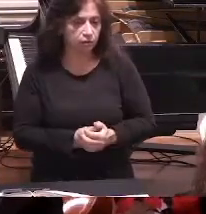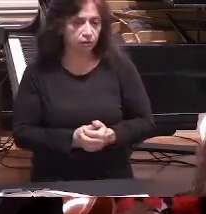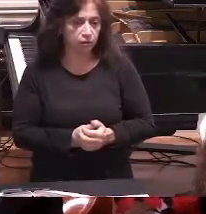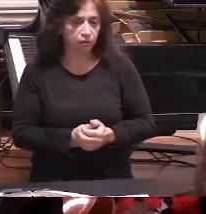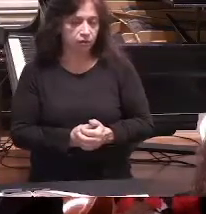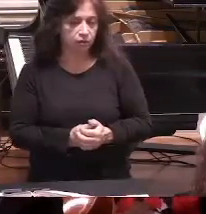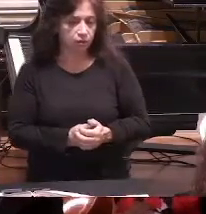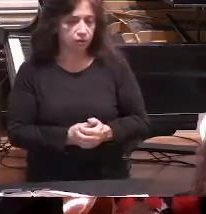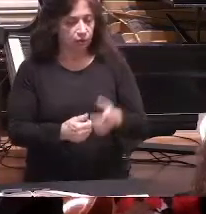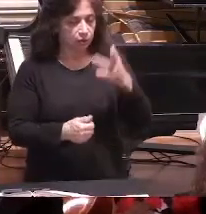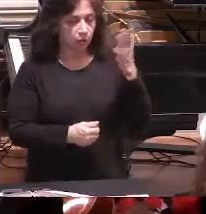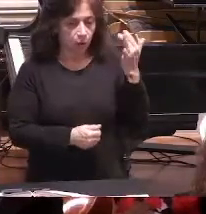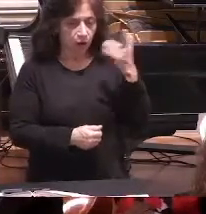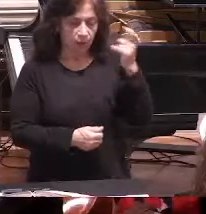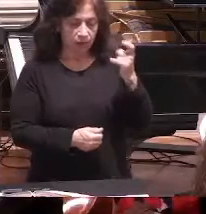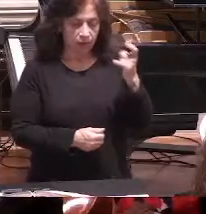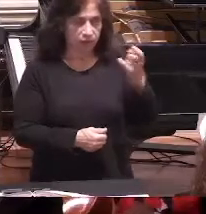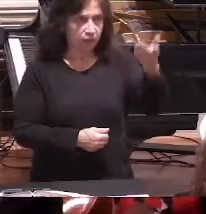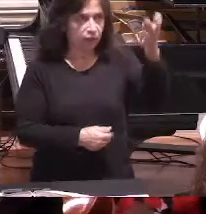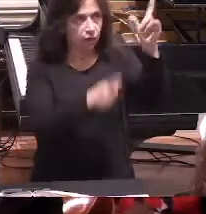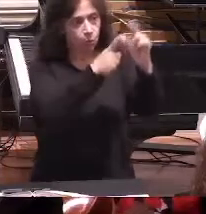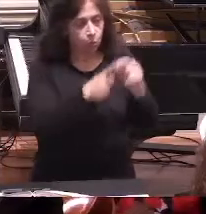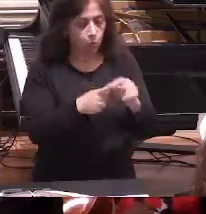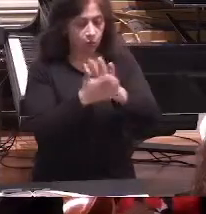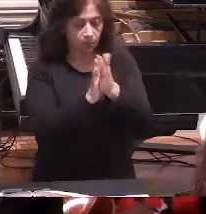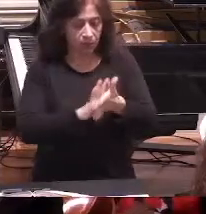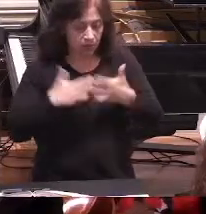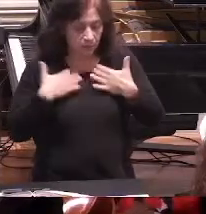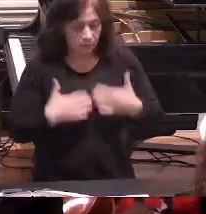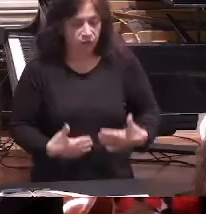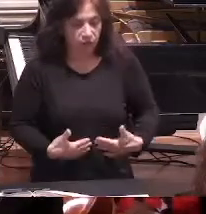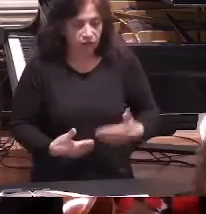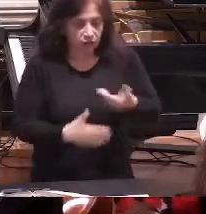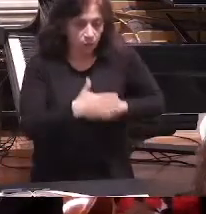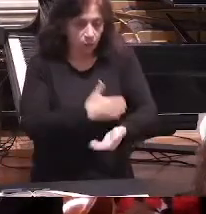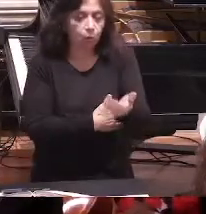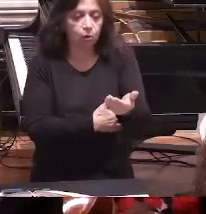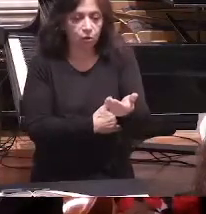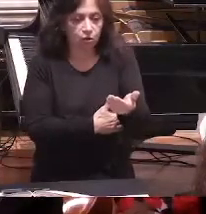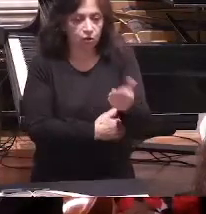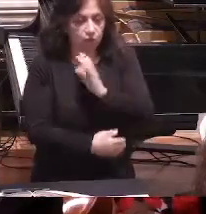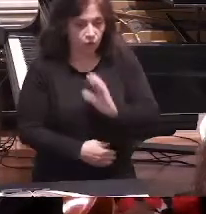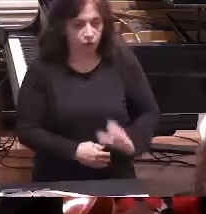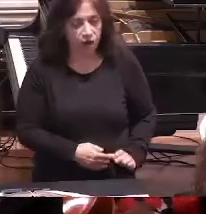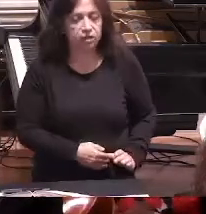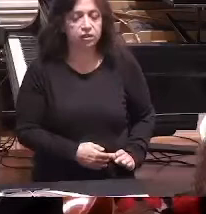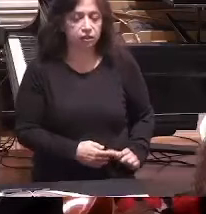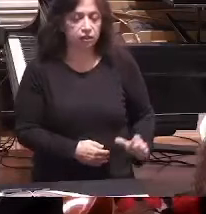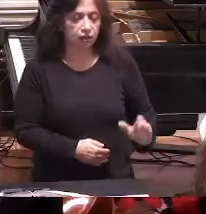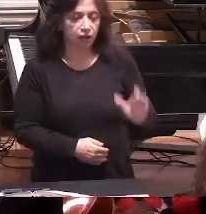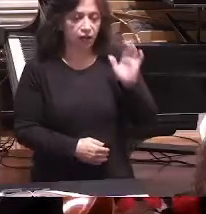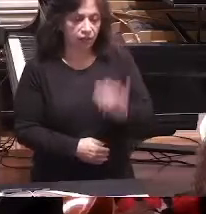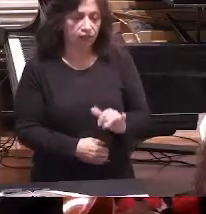You see, the incarnation, the Word made flesh, the birth of Christ, which is